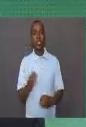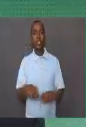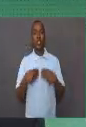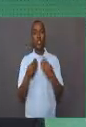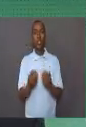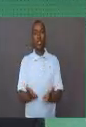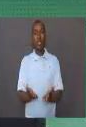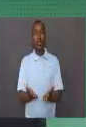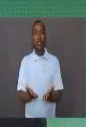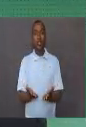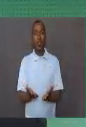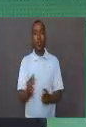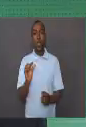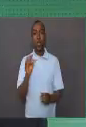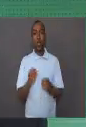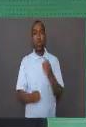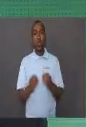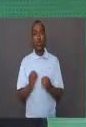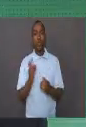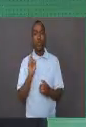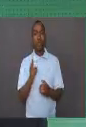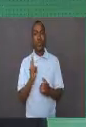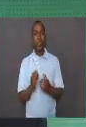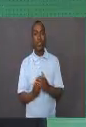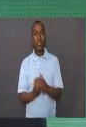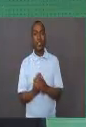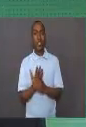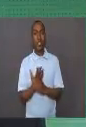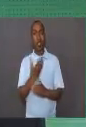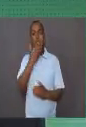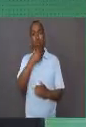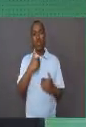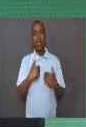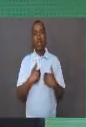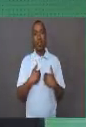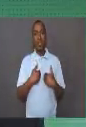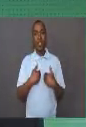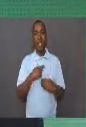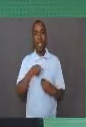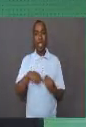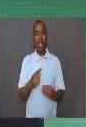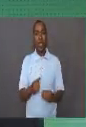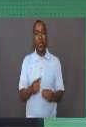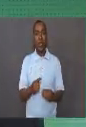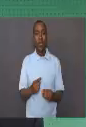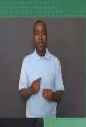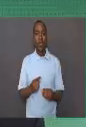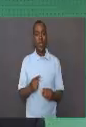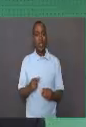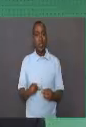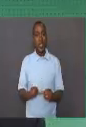They grow fast in warm places with a continuous supply